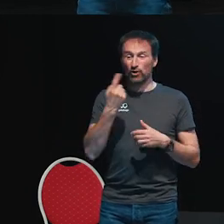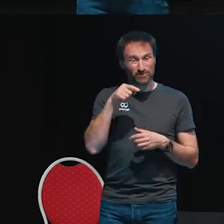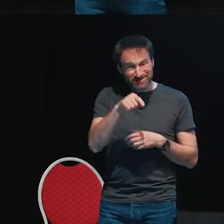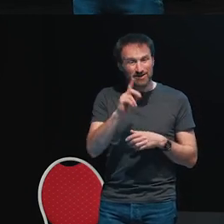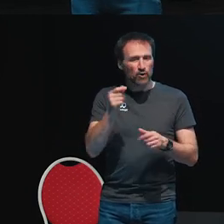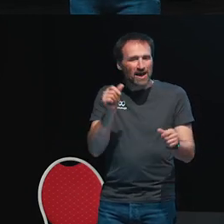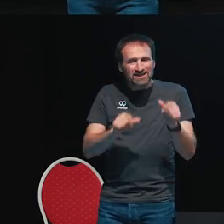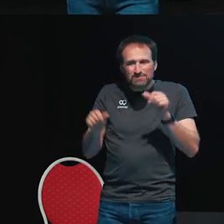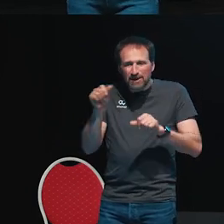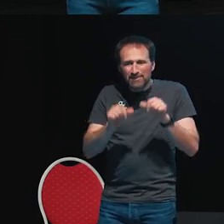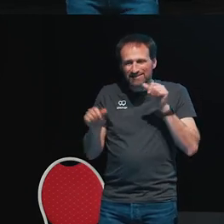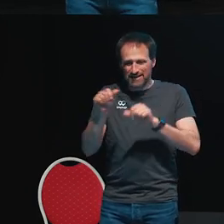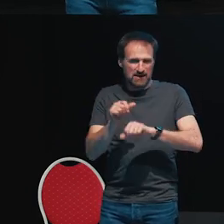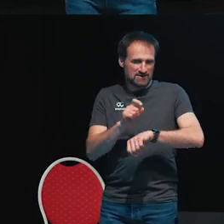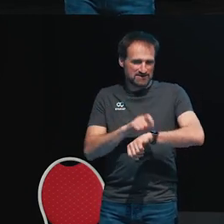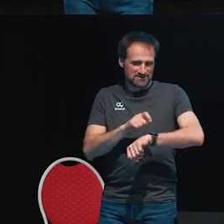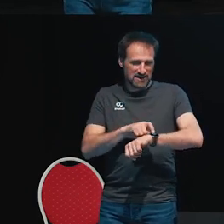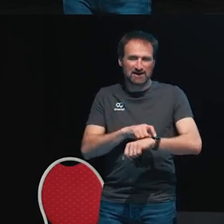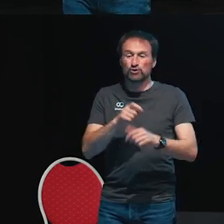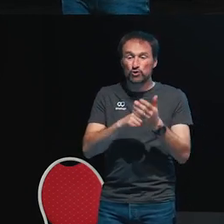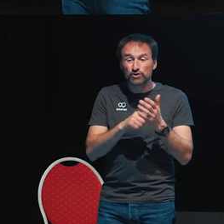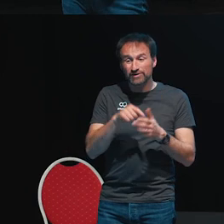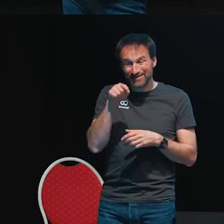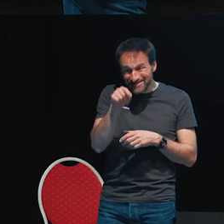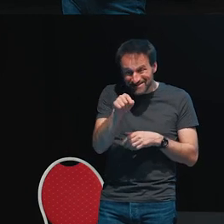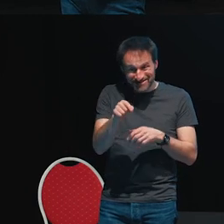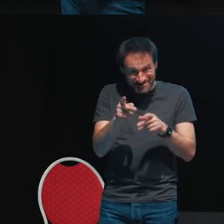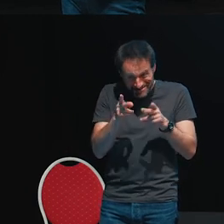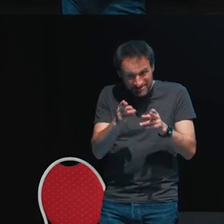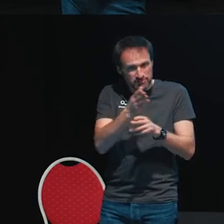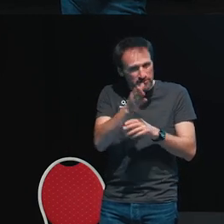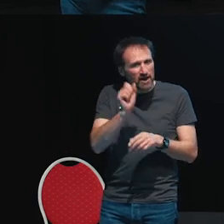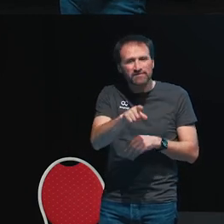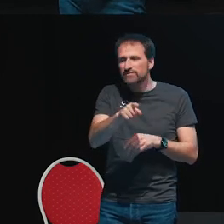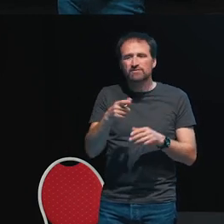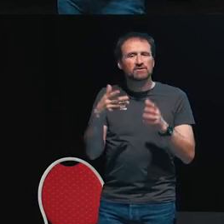time, which means you get to test those features in some way.